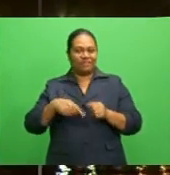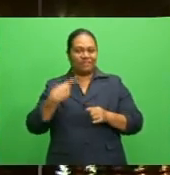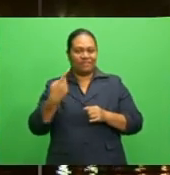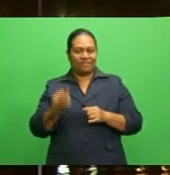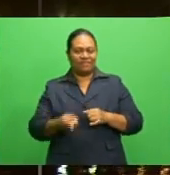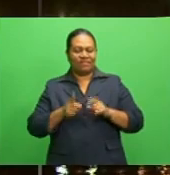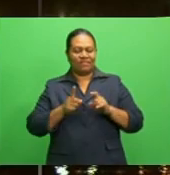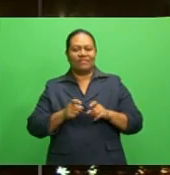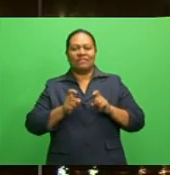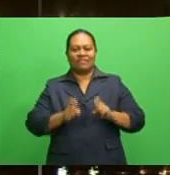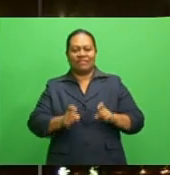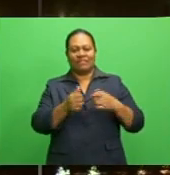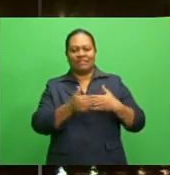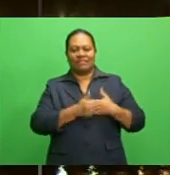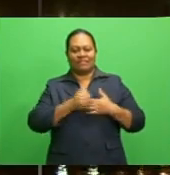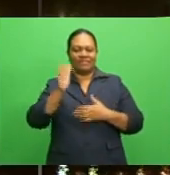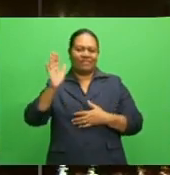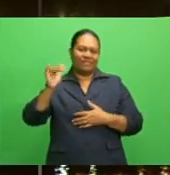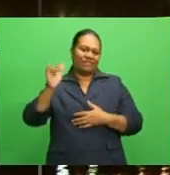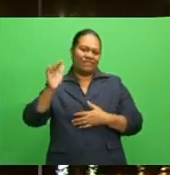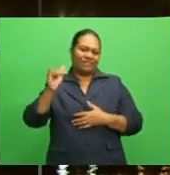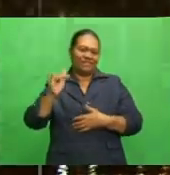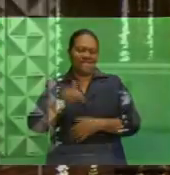and I, stay safe. Bye for now.